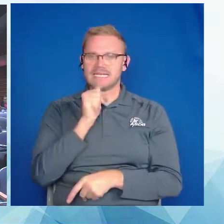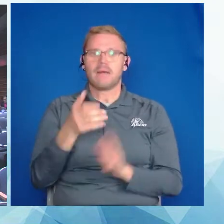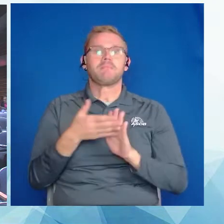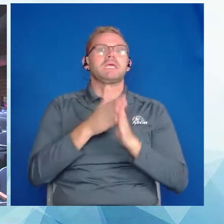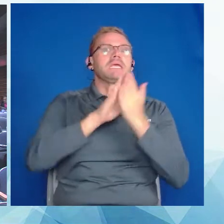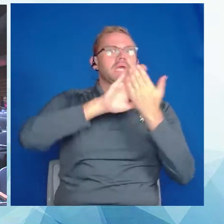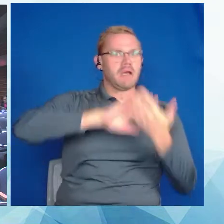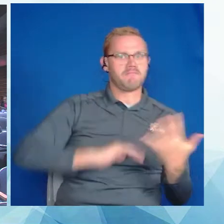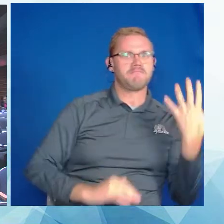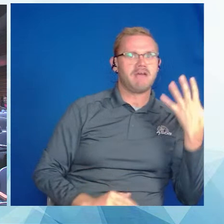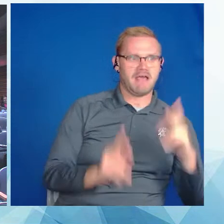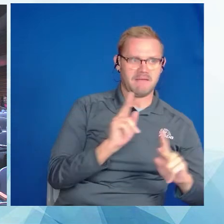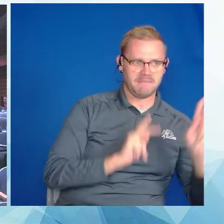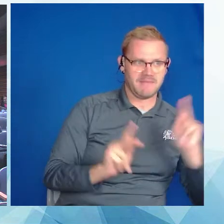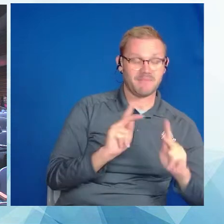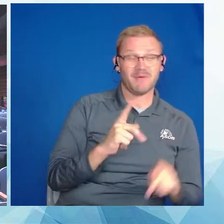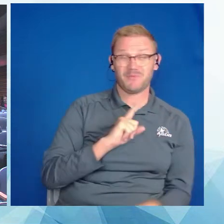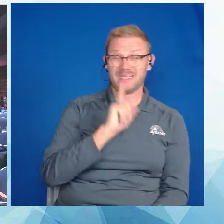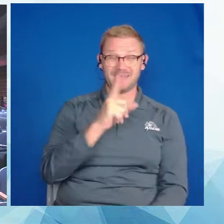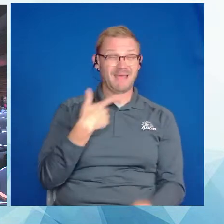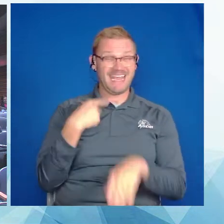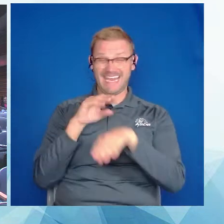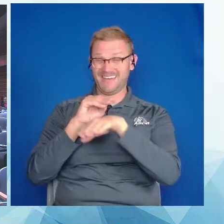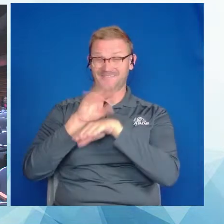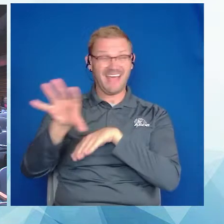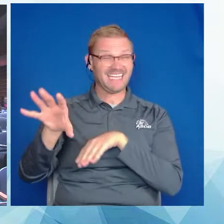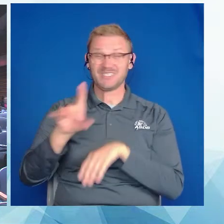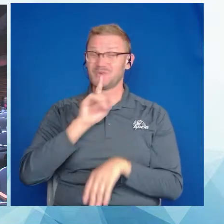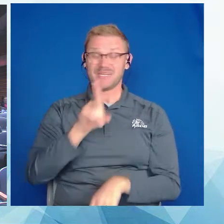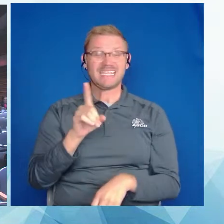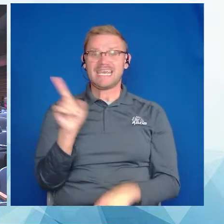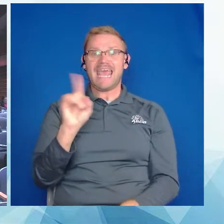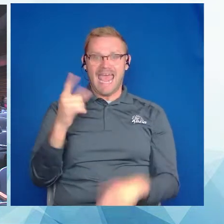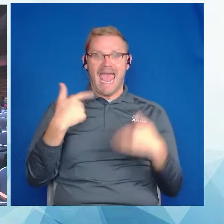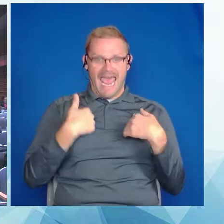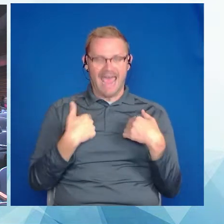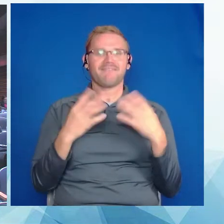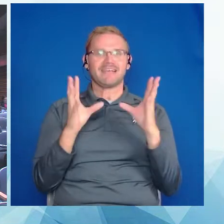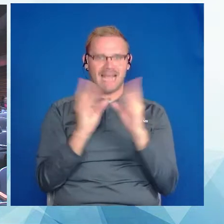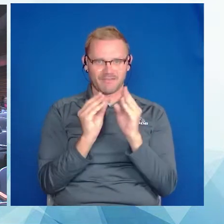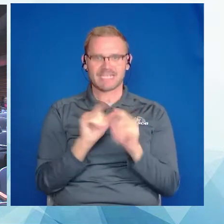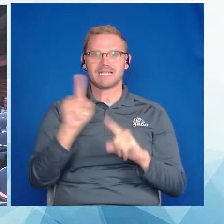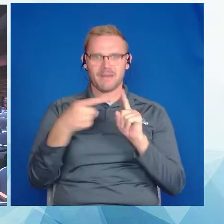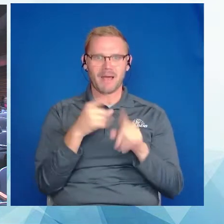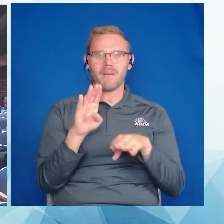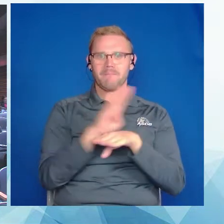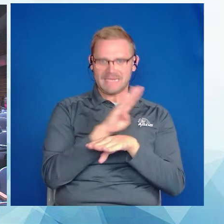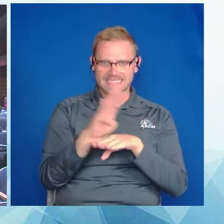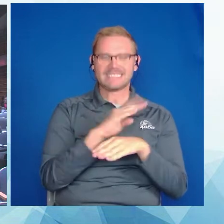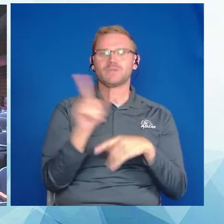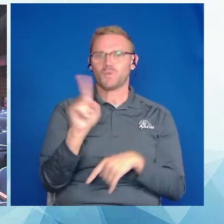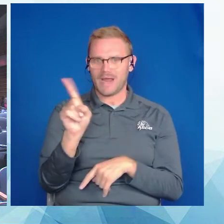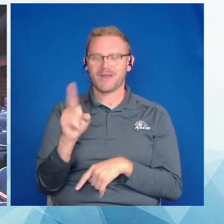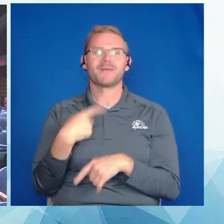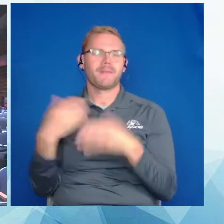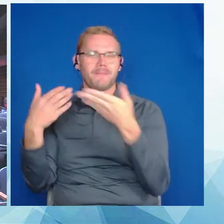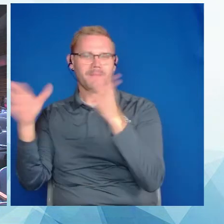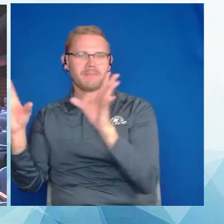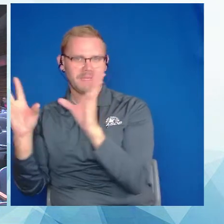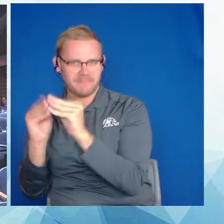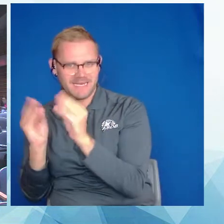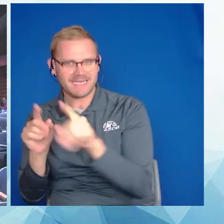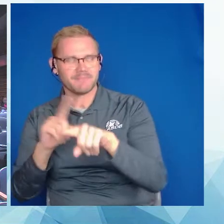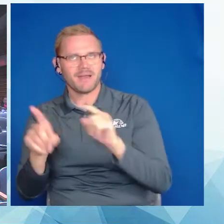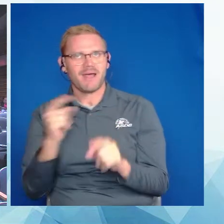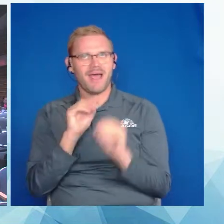I mean, my blanket advice is just do public business at public meetings. However, I do recognize that that may not always be the